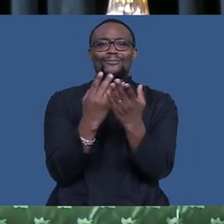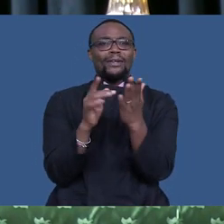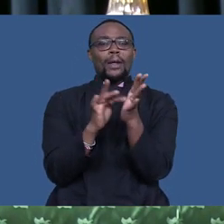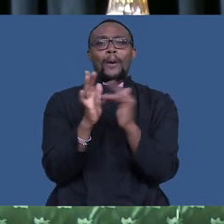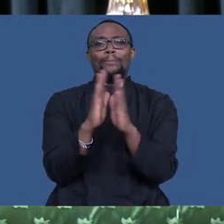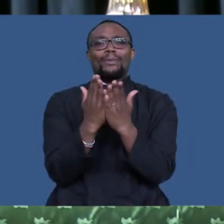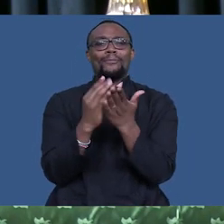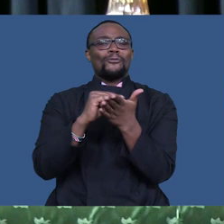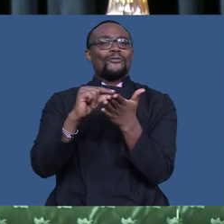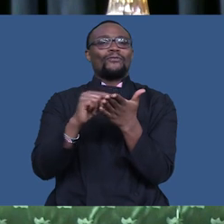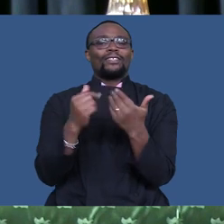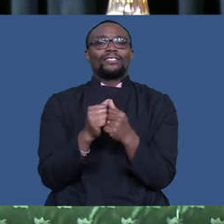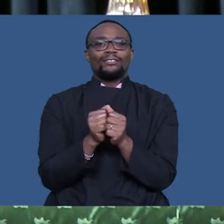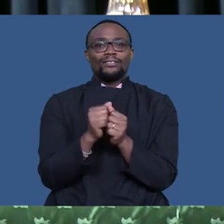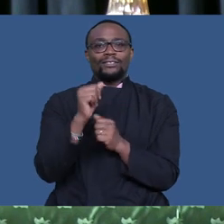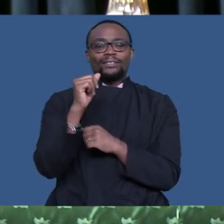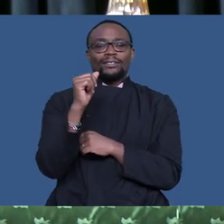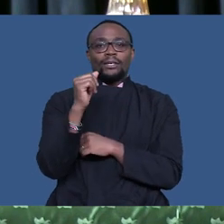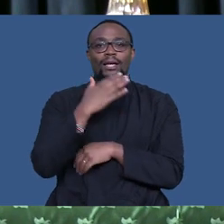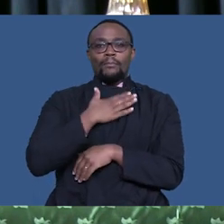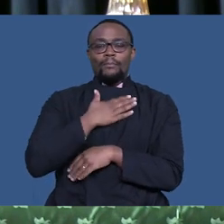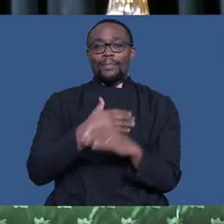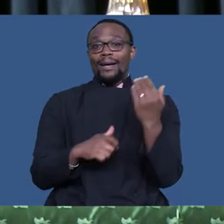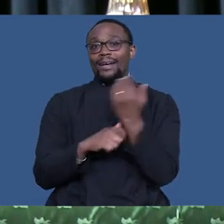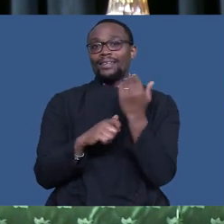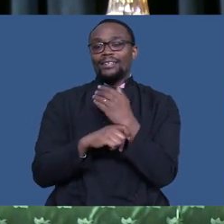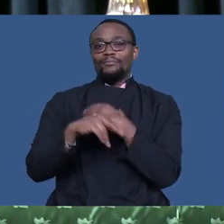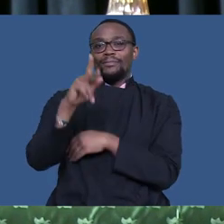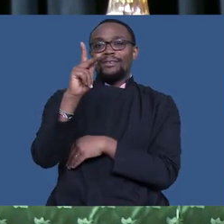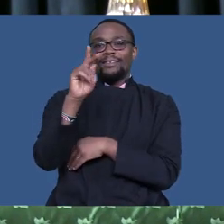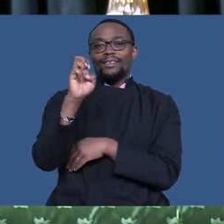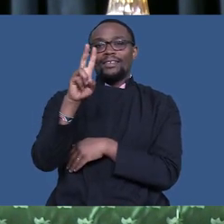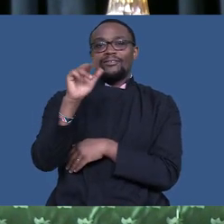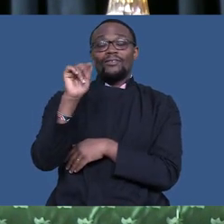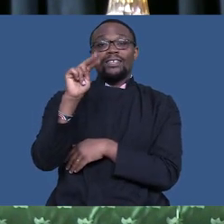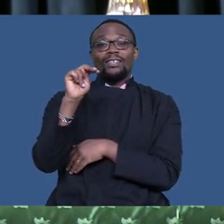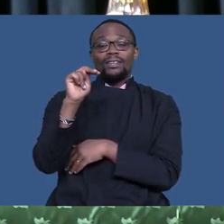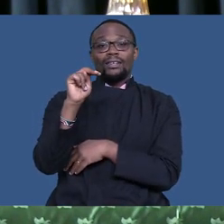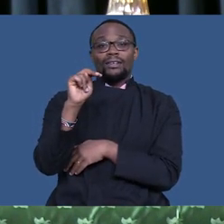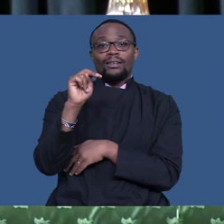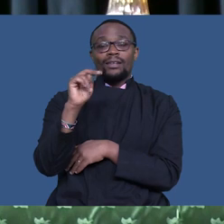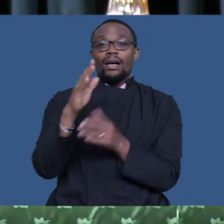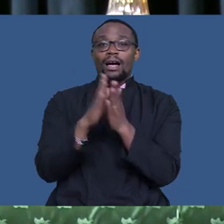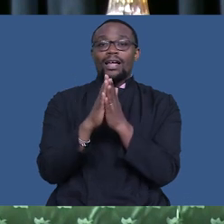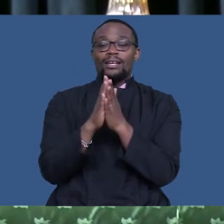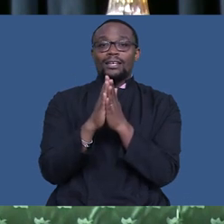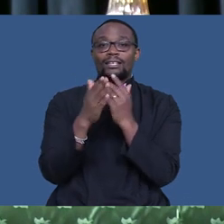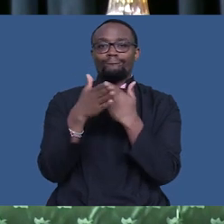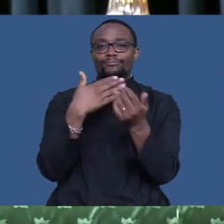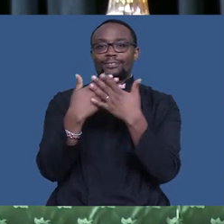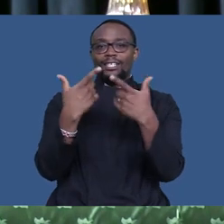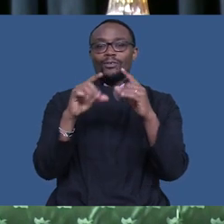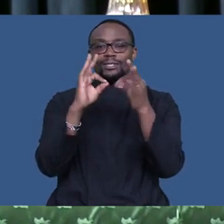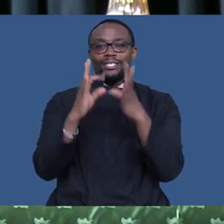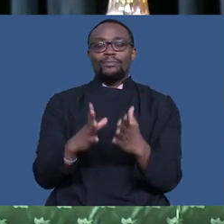7, respectively. My name is Kevin Kamotho, and our sign language